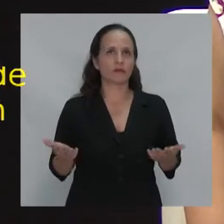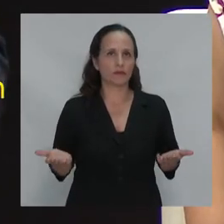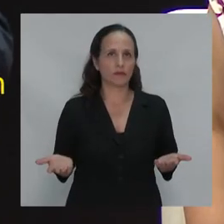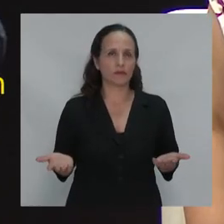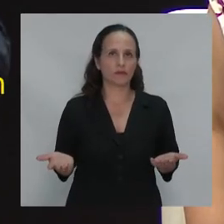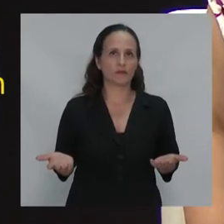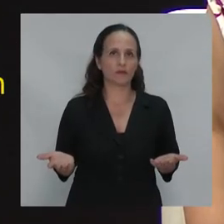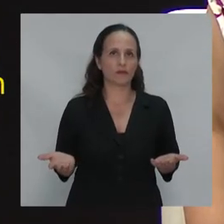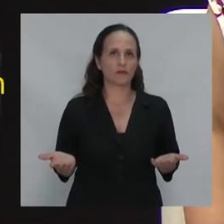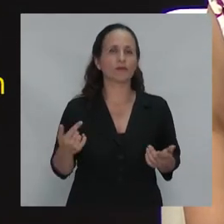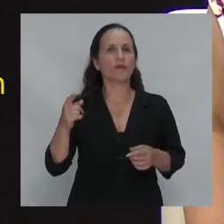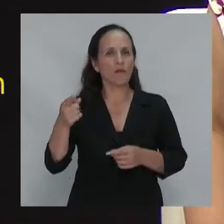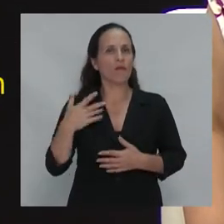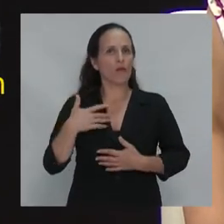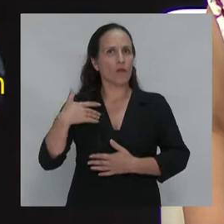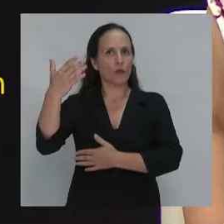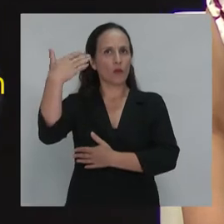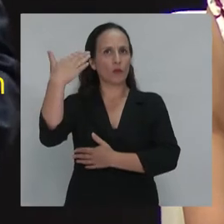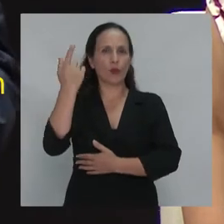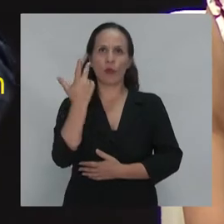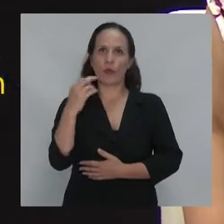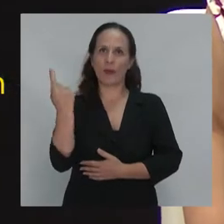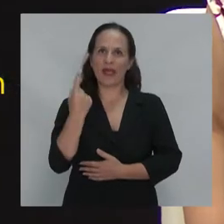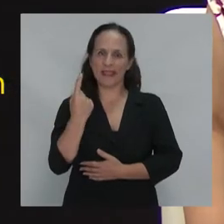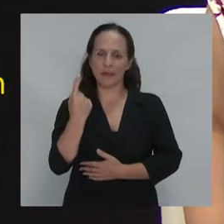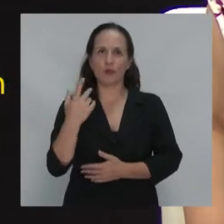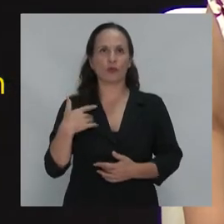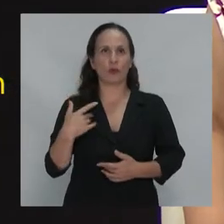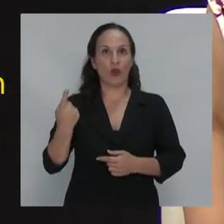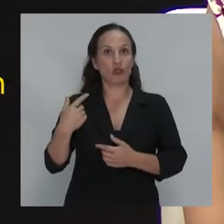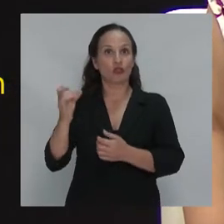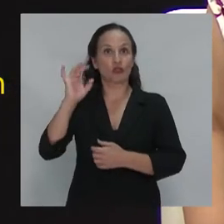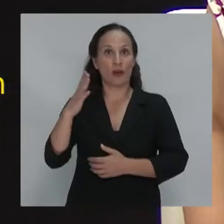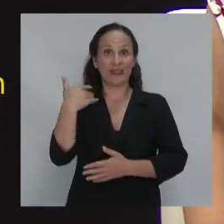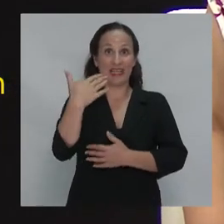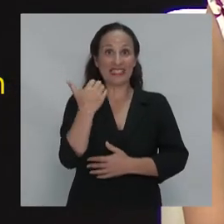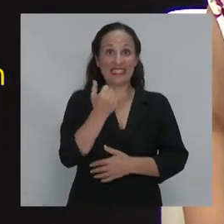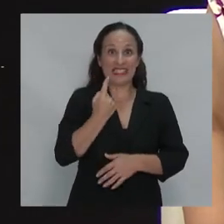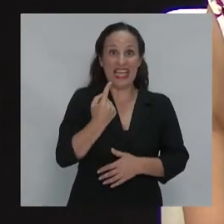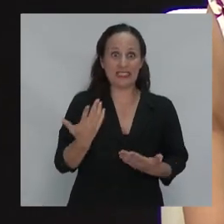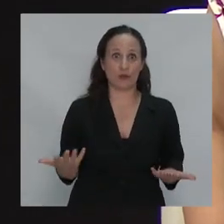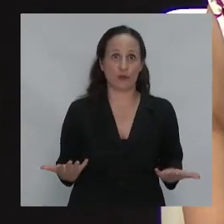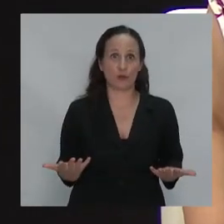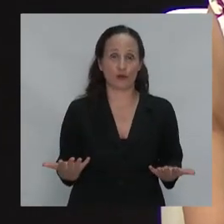minutos, y solo seis. So, I will pick out one point.